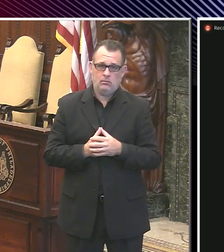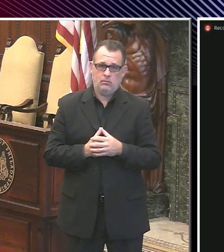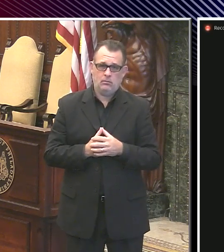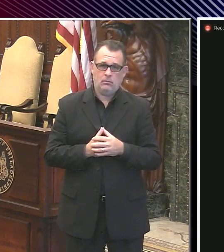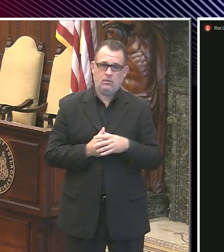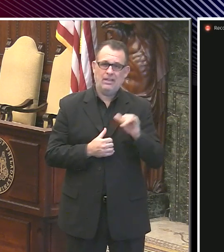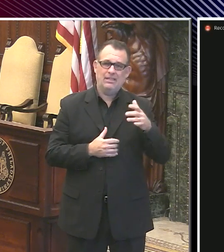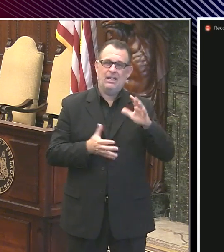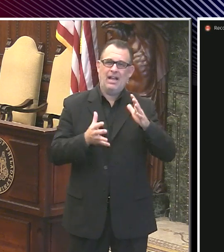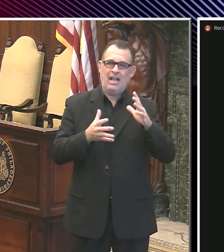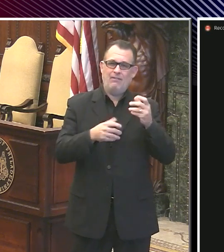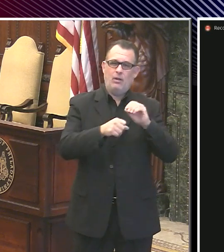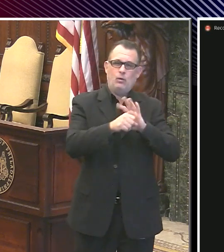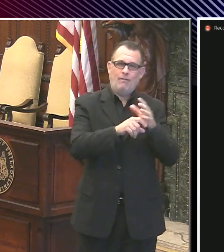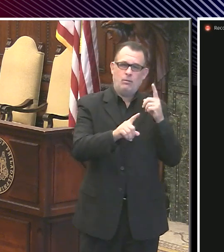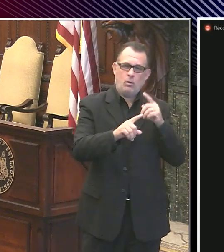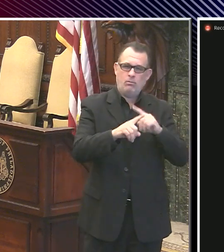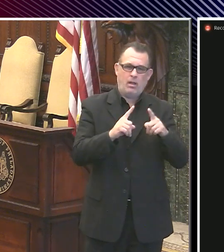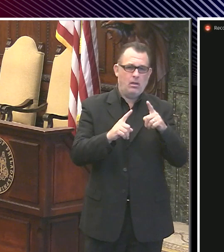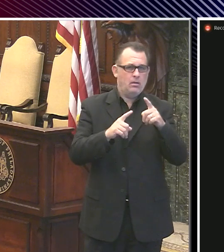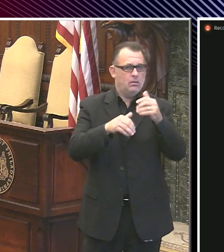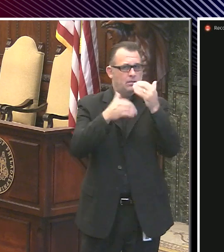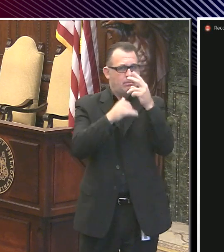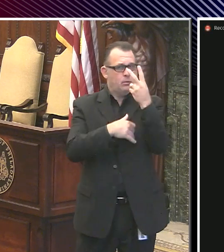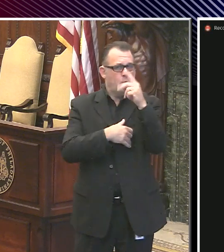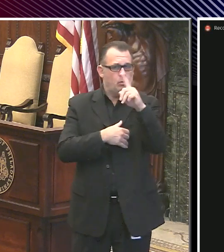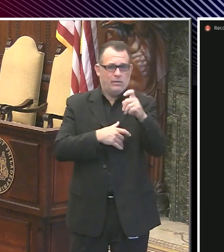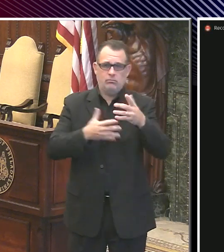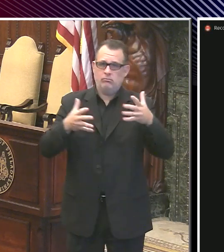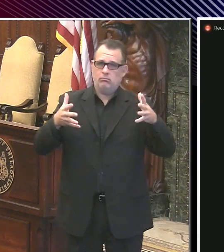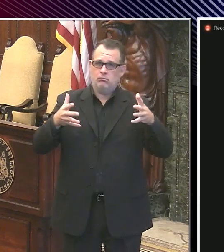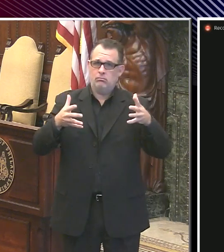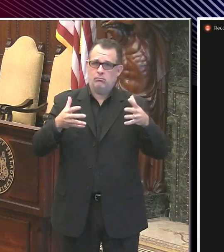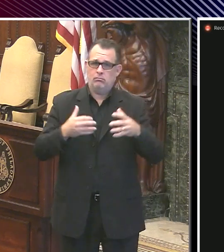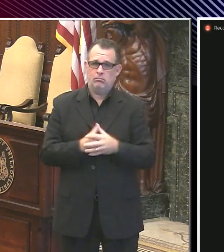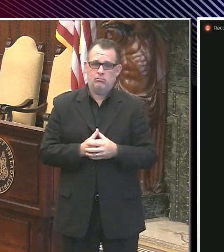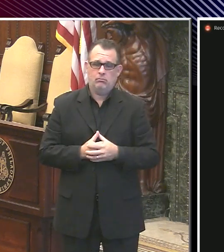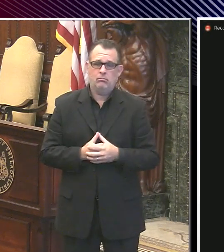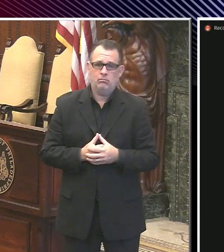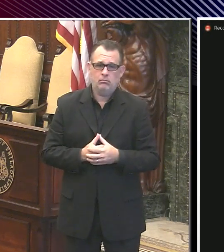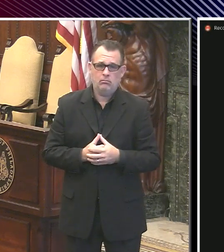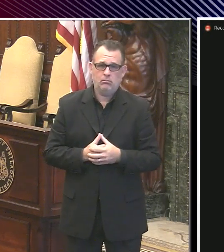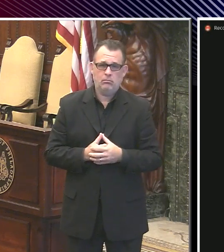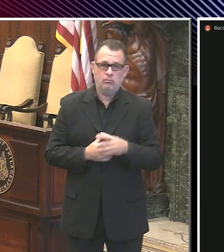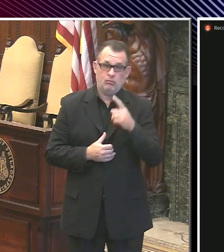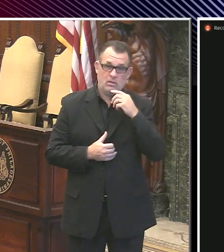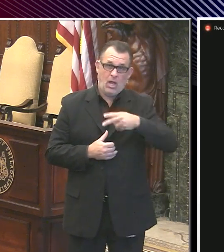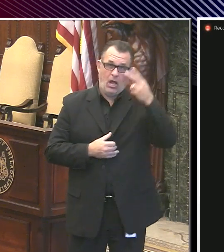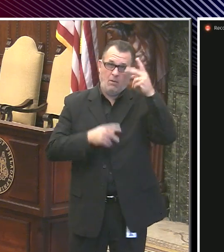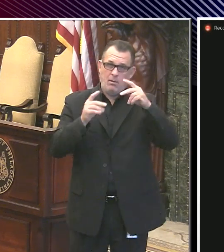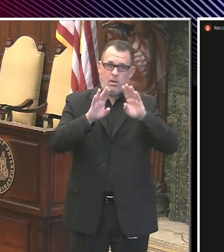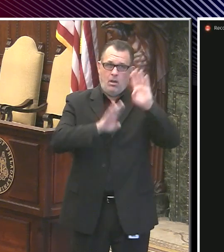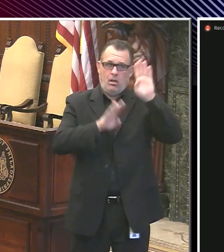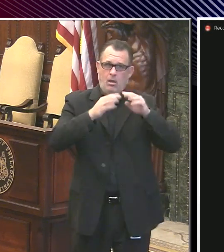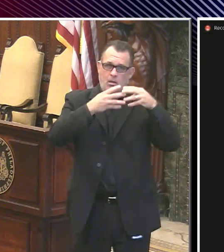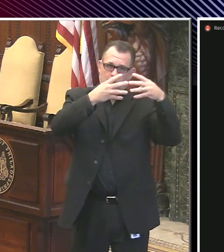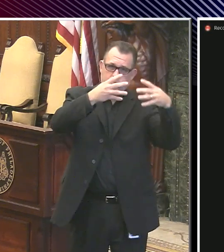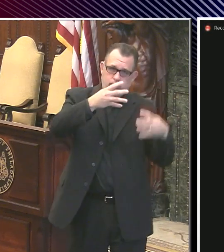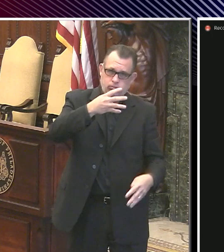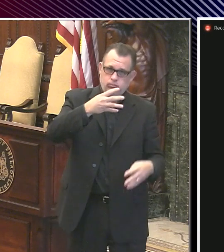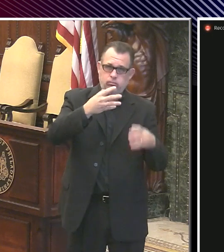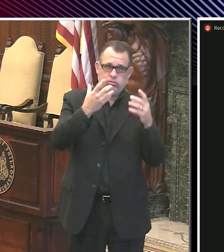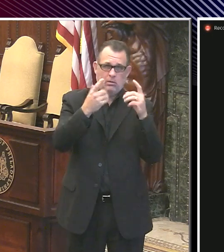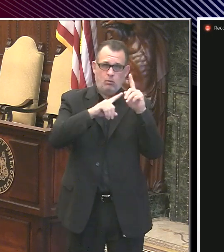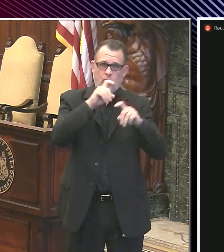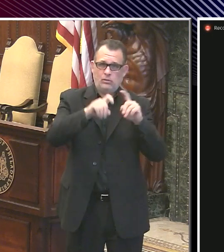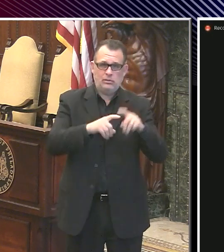we are trying to limit to 2 questions for the first round because of the large number of reporters with their hands raised. So if you don't mind